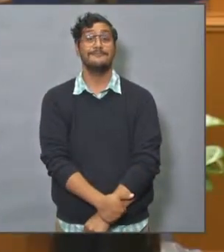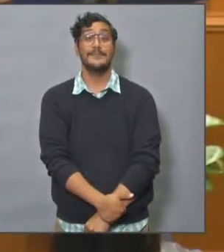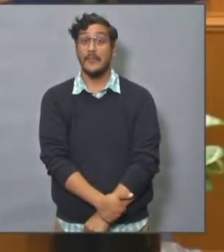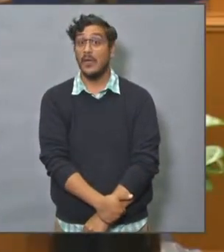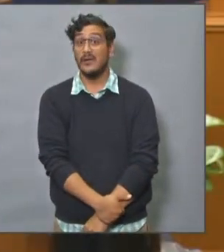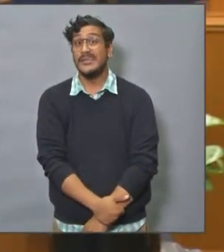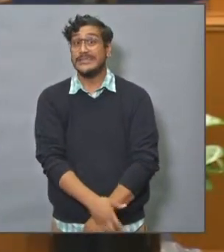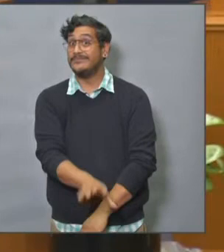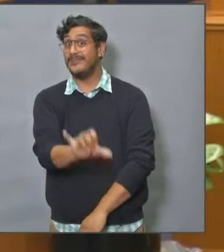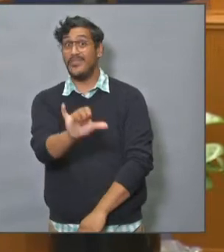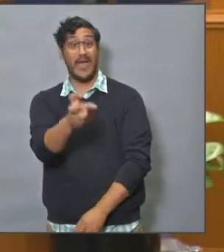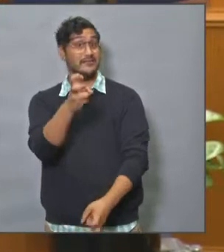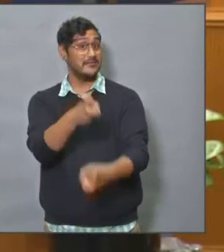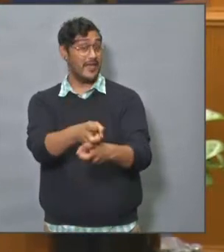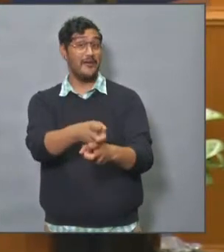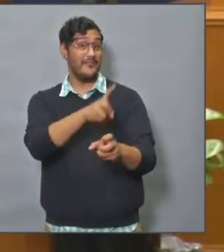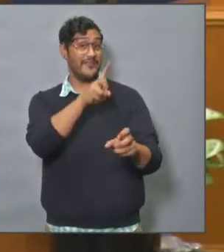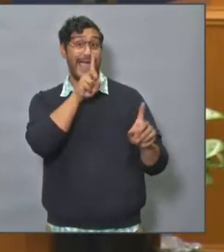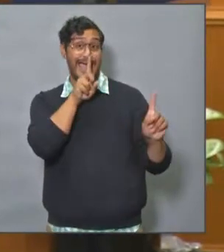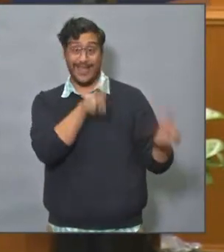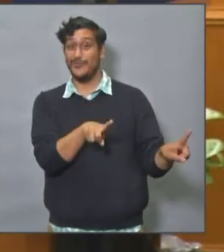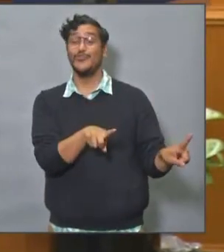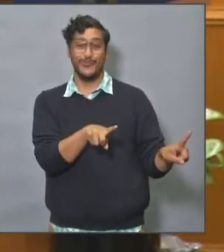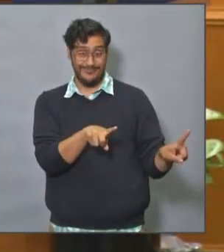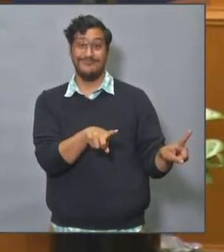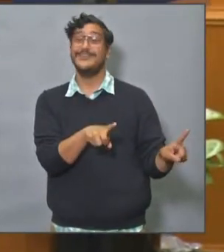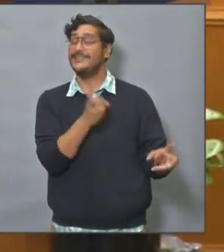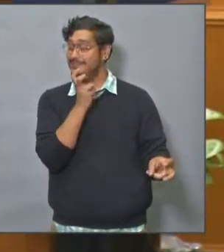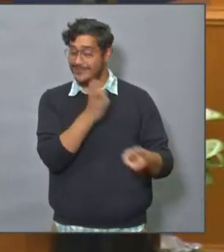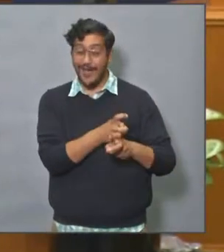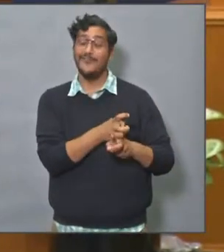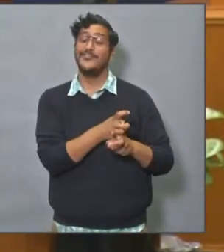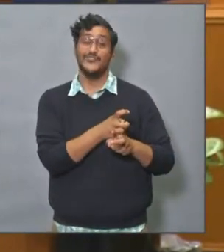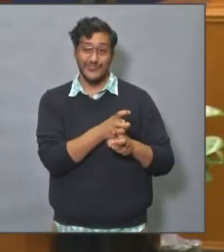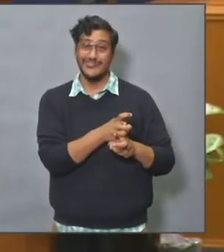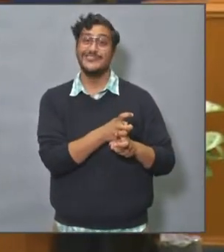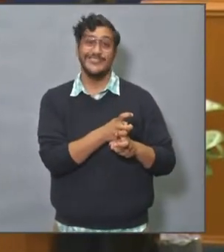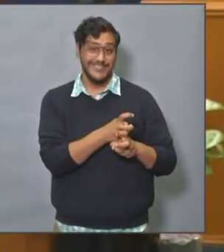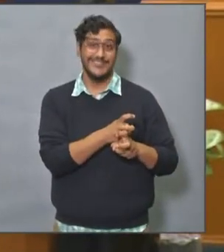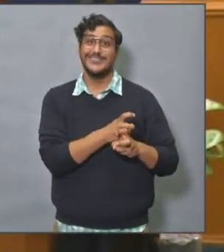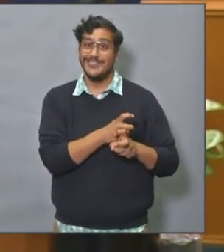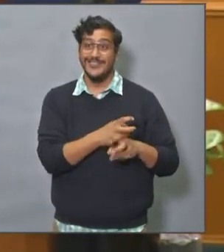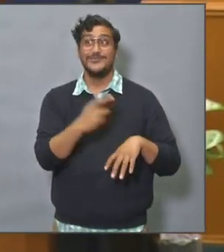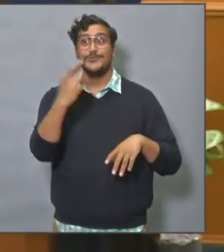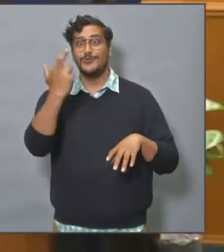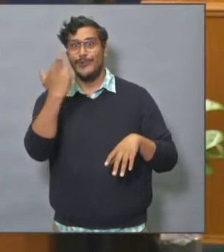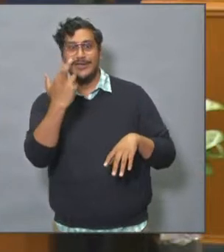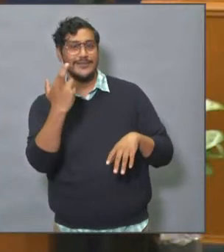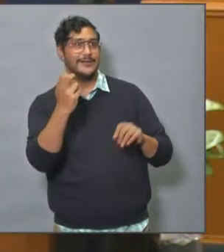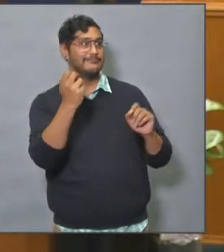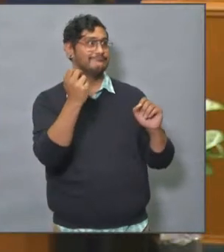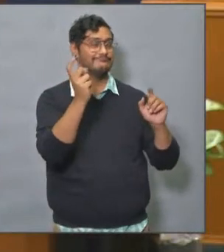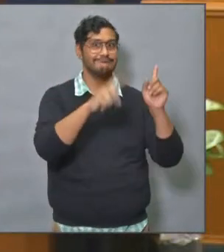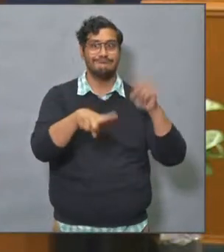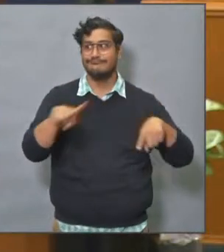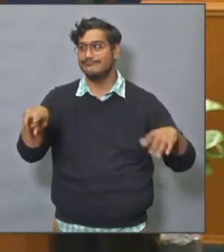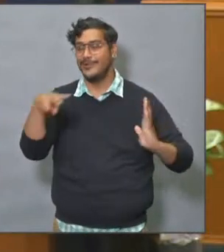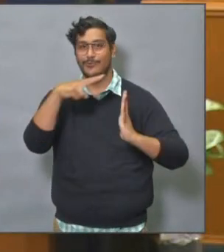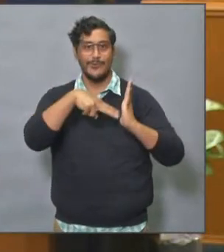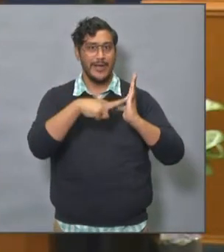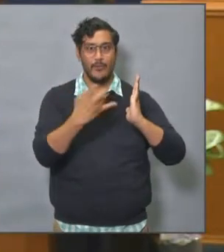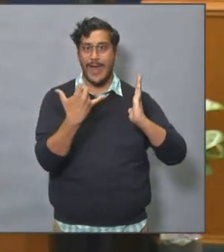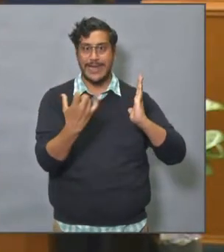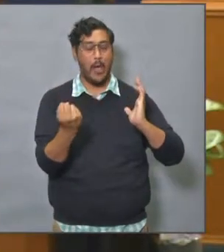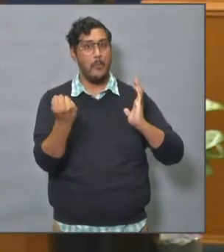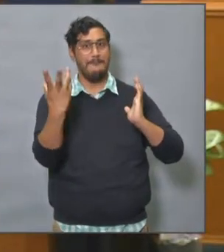Ferrer. It's a tough question to answer definitively because, as everyone has read, there are now,